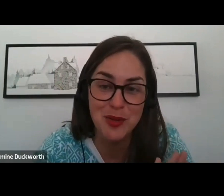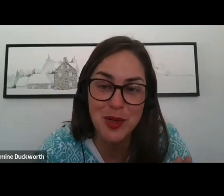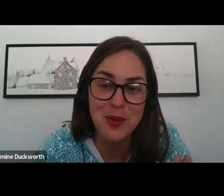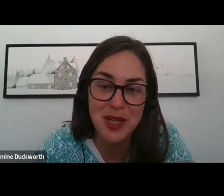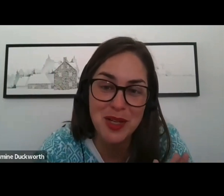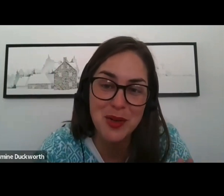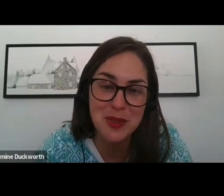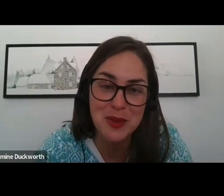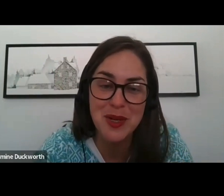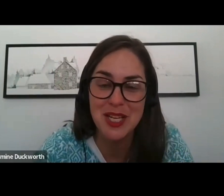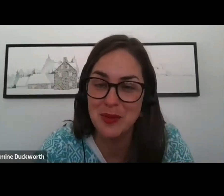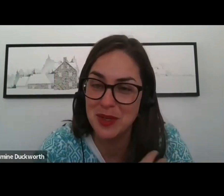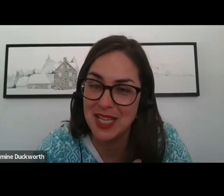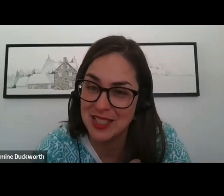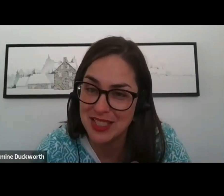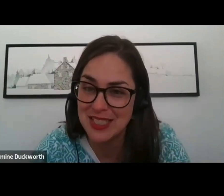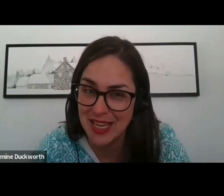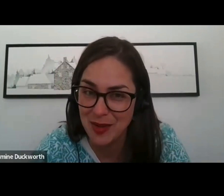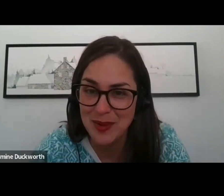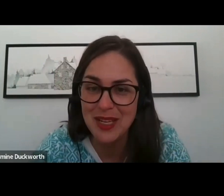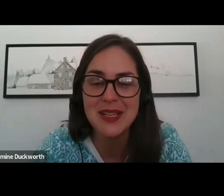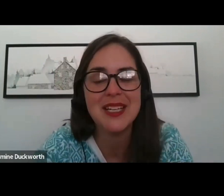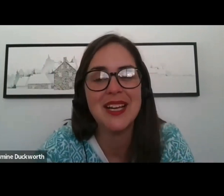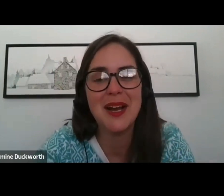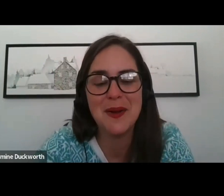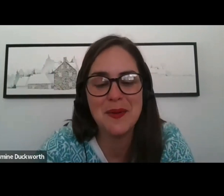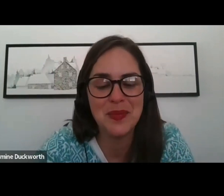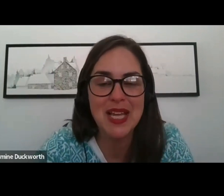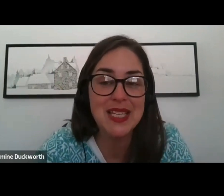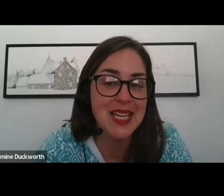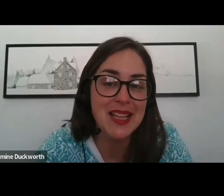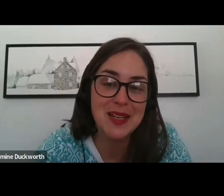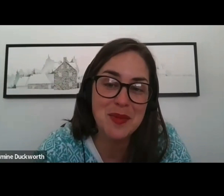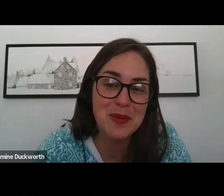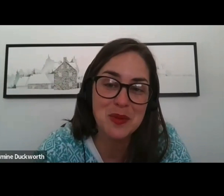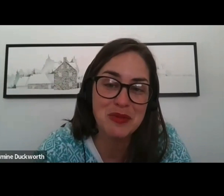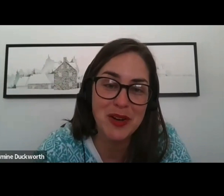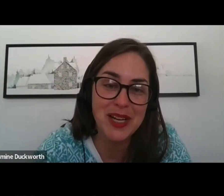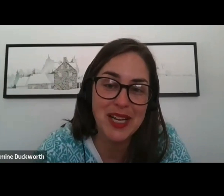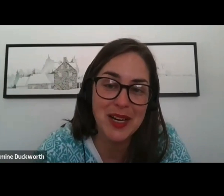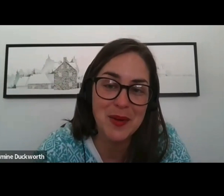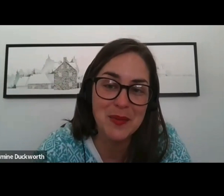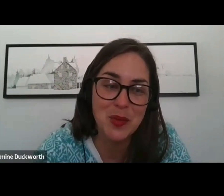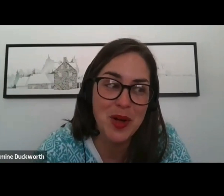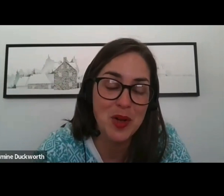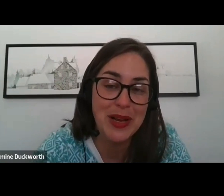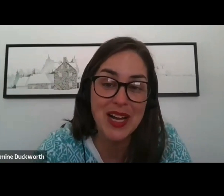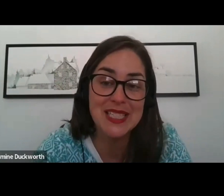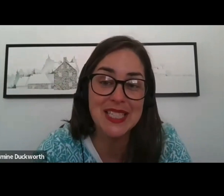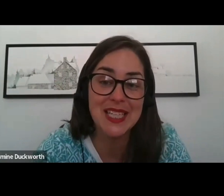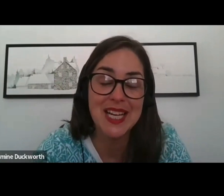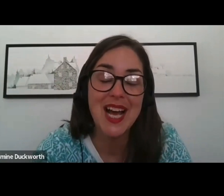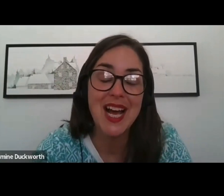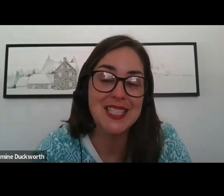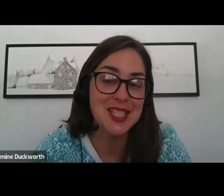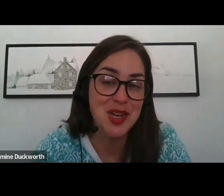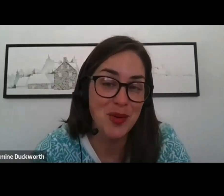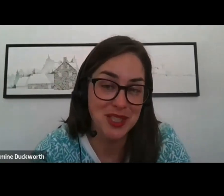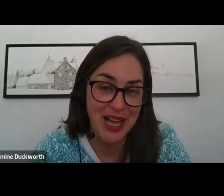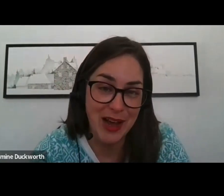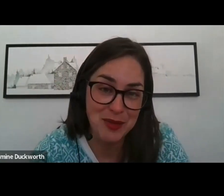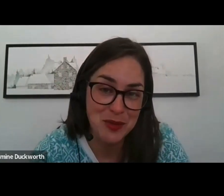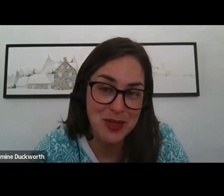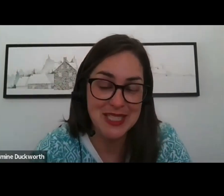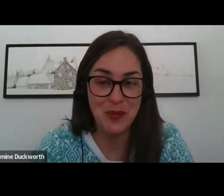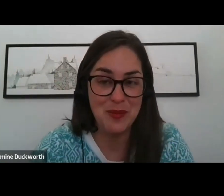like, you knew what you were doing and you would like just tell me. Yeah, And yeah, the imams were very welcoming. I didn't know